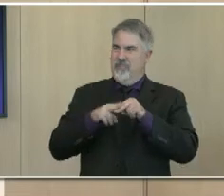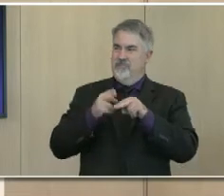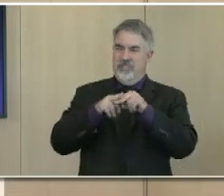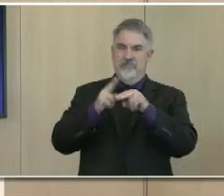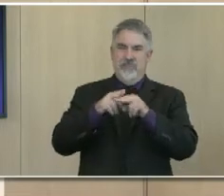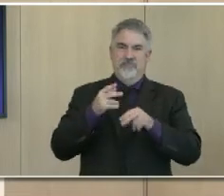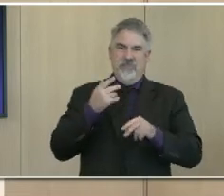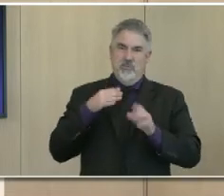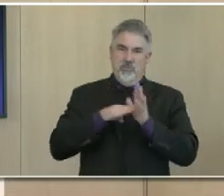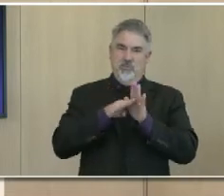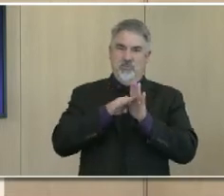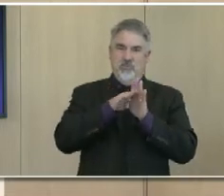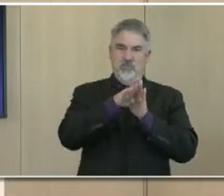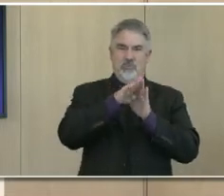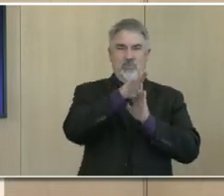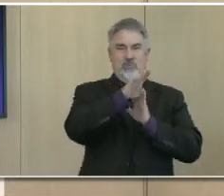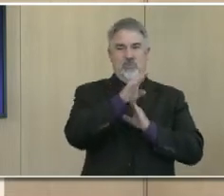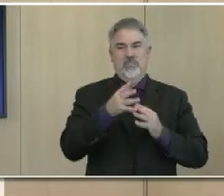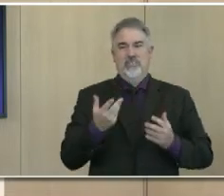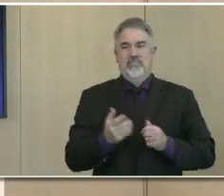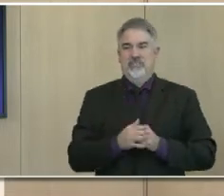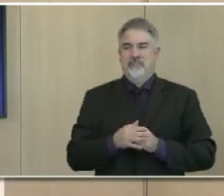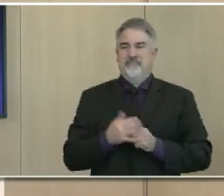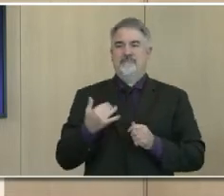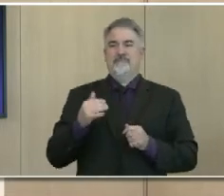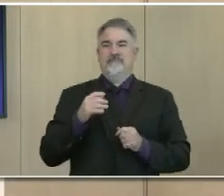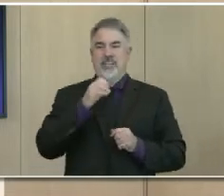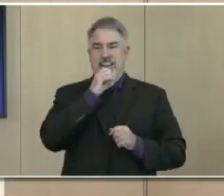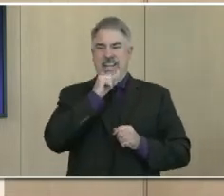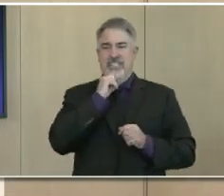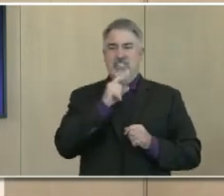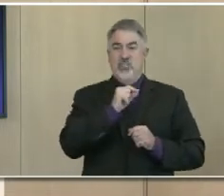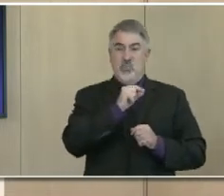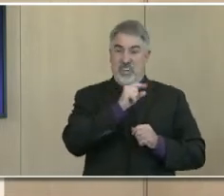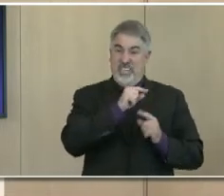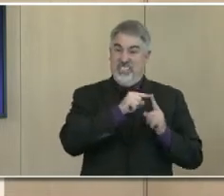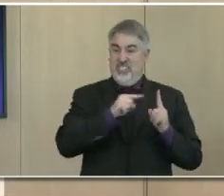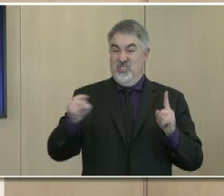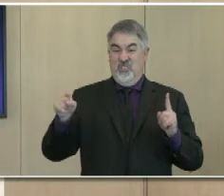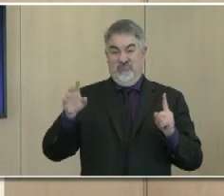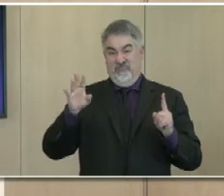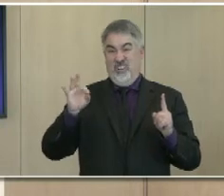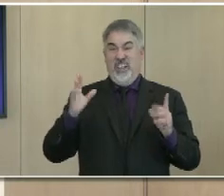approximately 57%, are between the ages of 20 and 49 years of age.